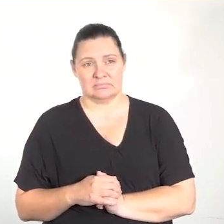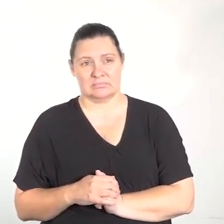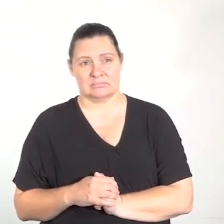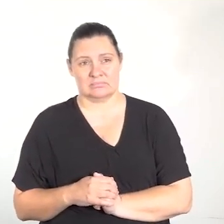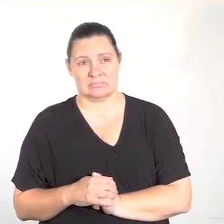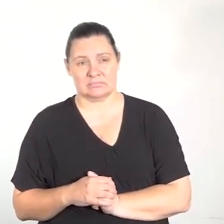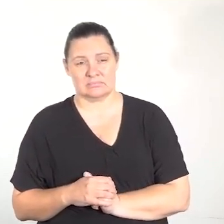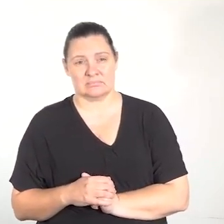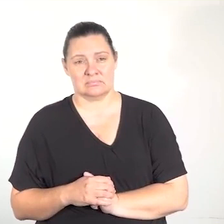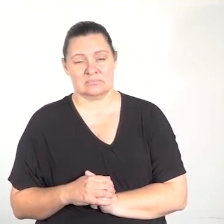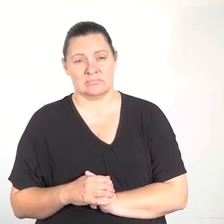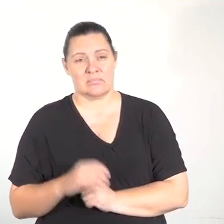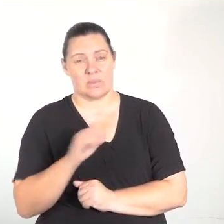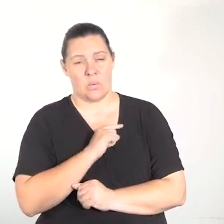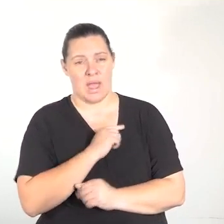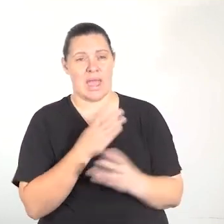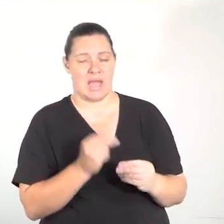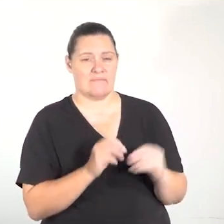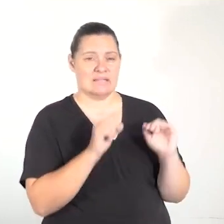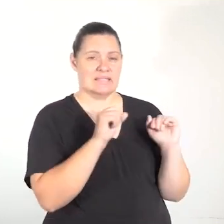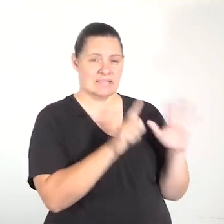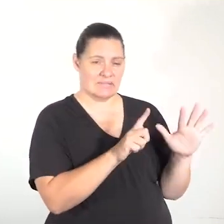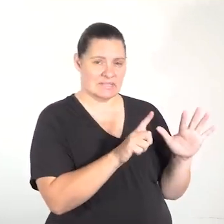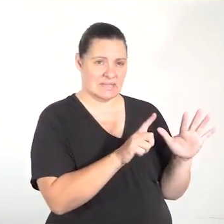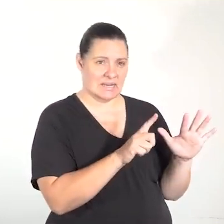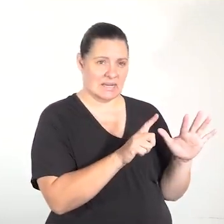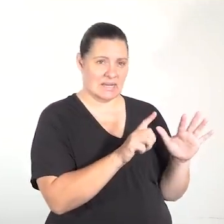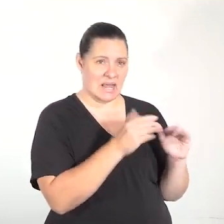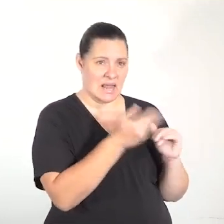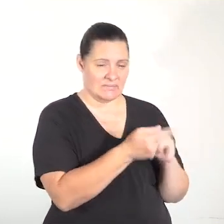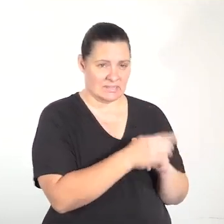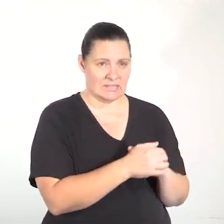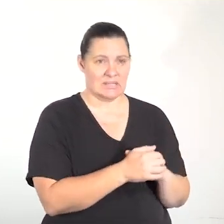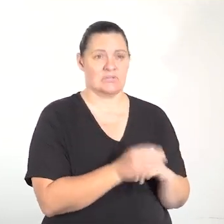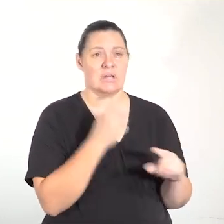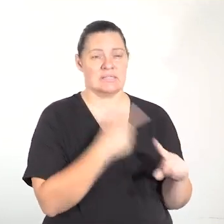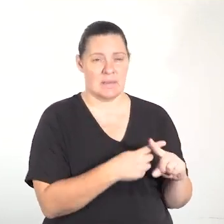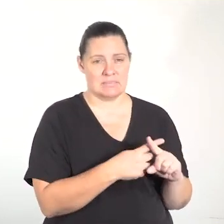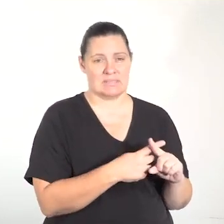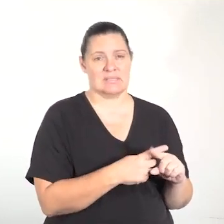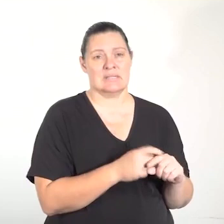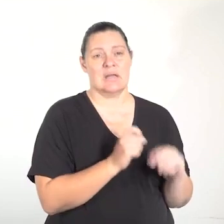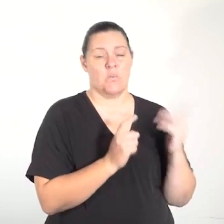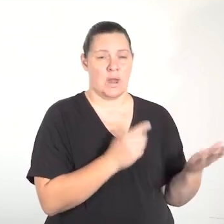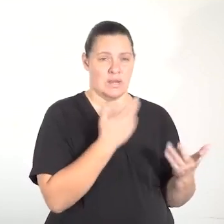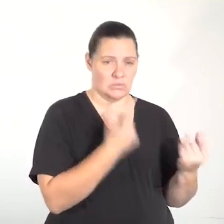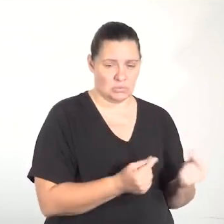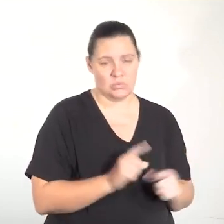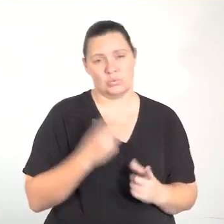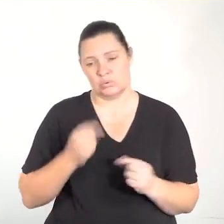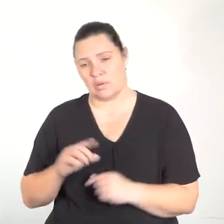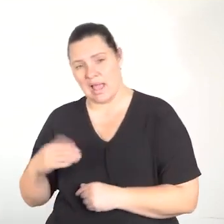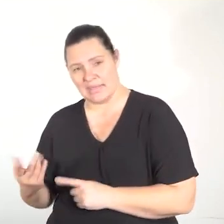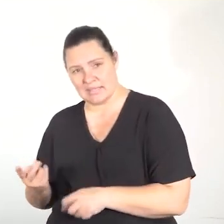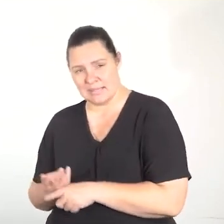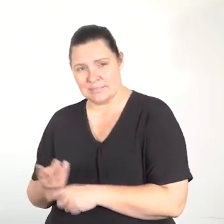19 rands and 95 cents. So because they have 17 pounds left, we are going to multiply with 17. What I do on